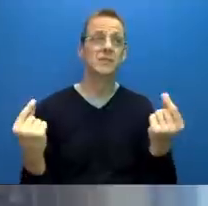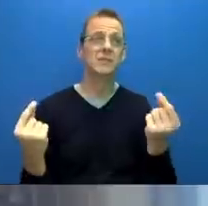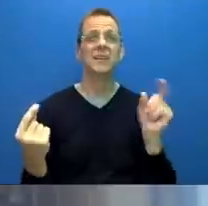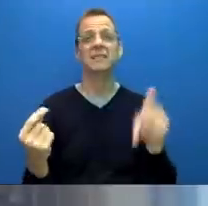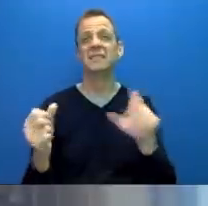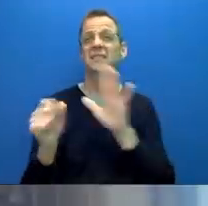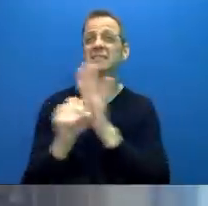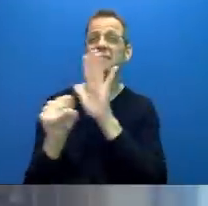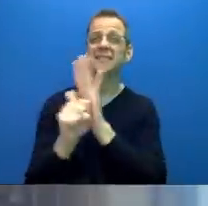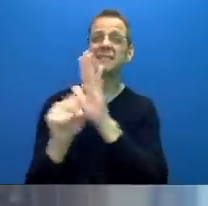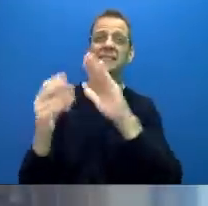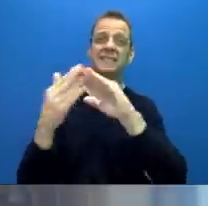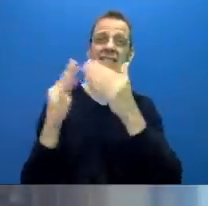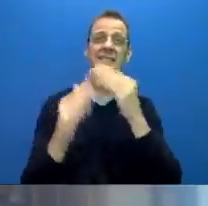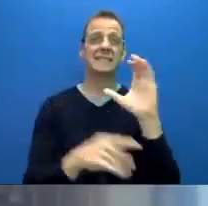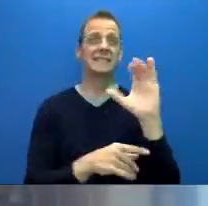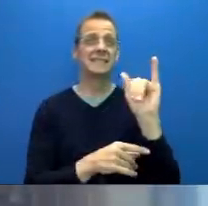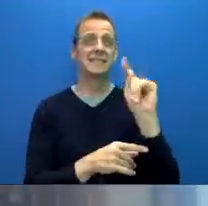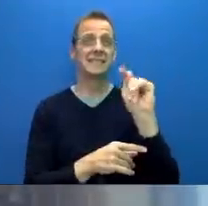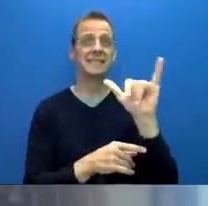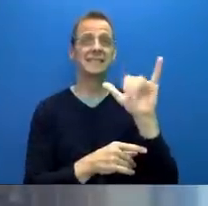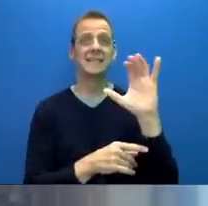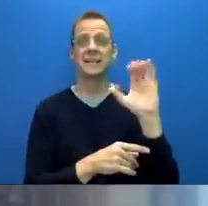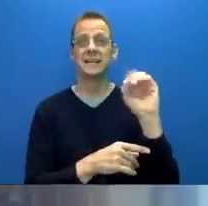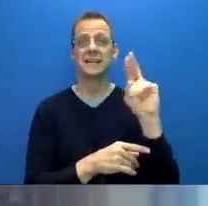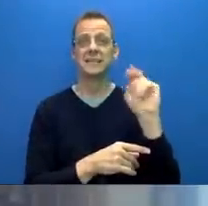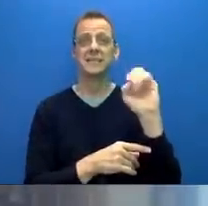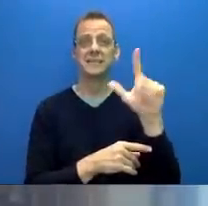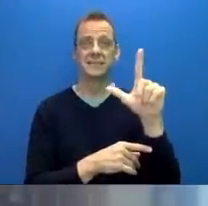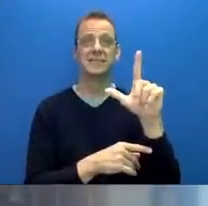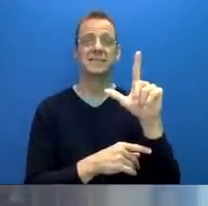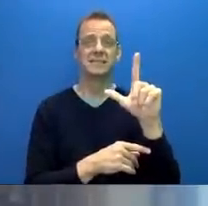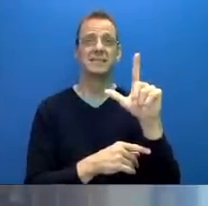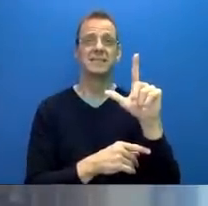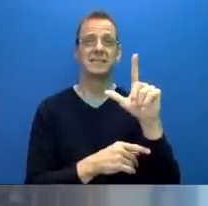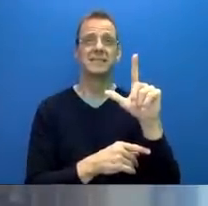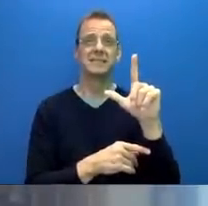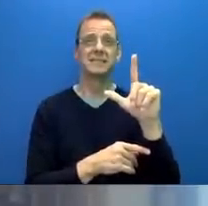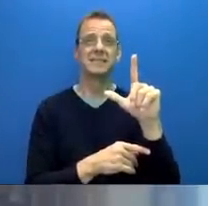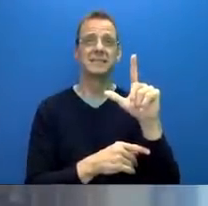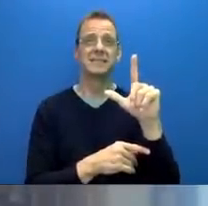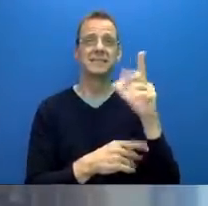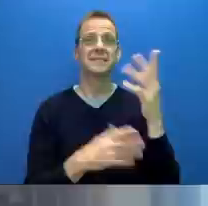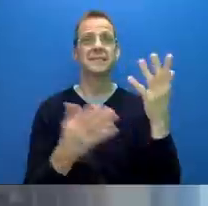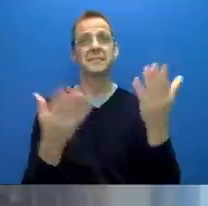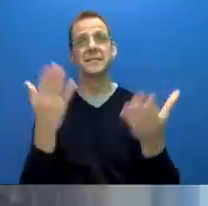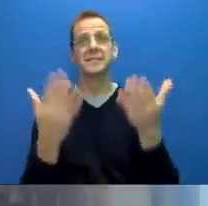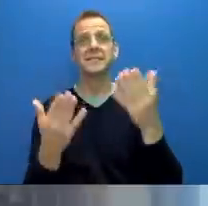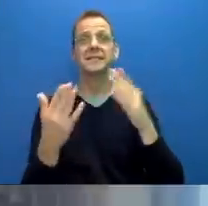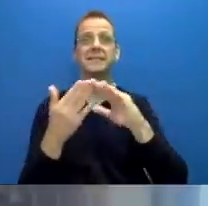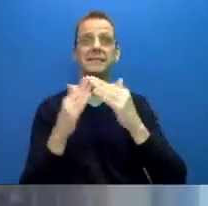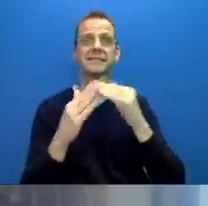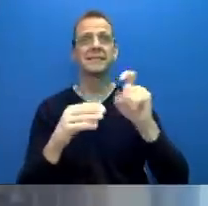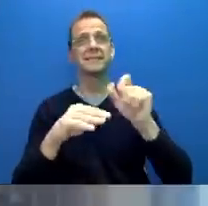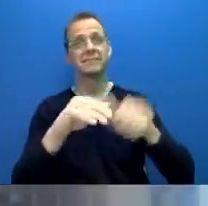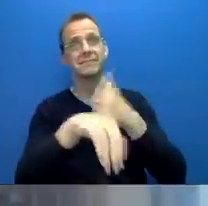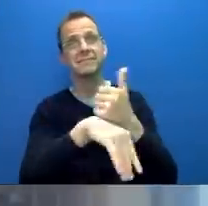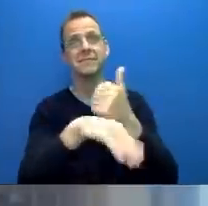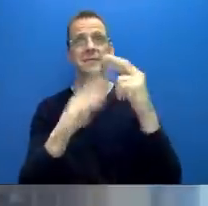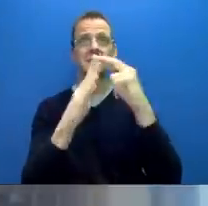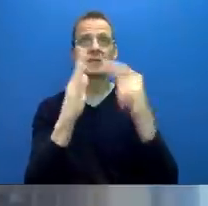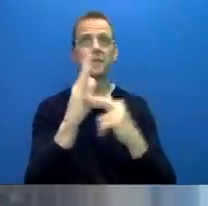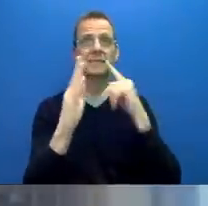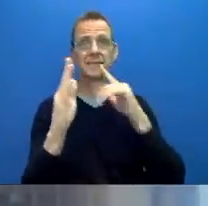do to improve public health within the municipality. Push local businesses to have public